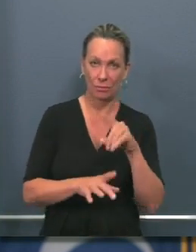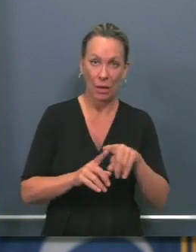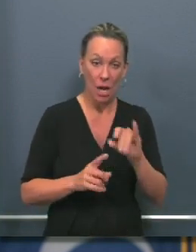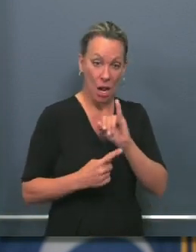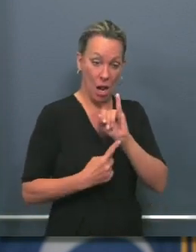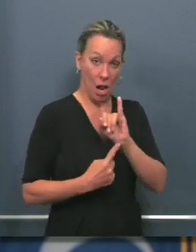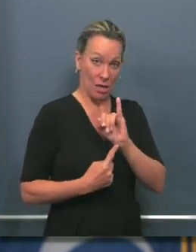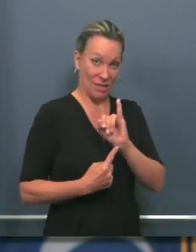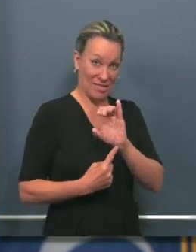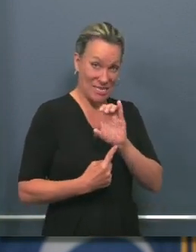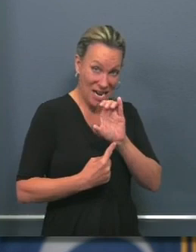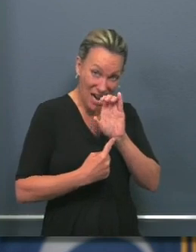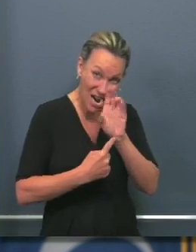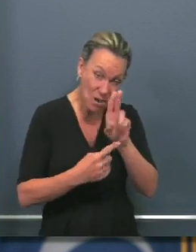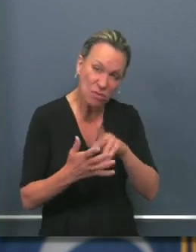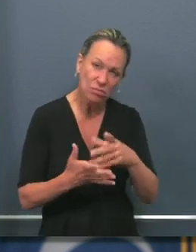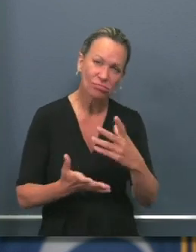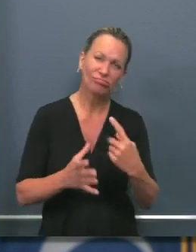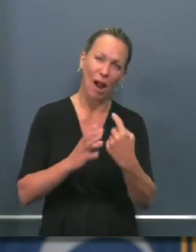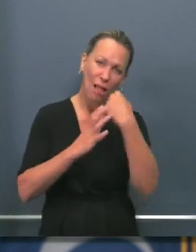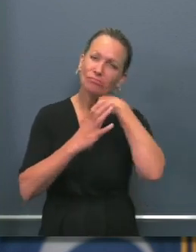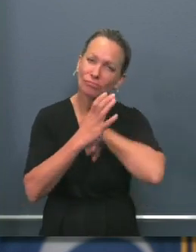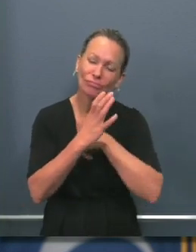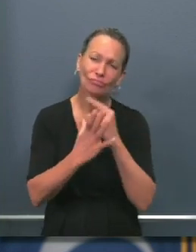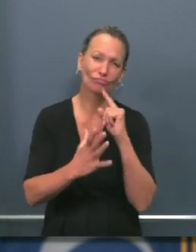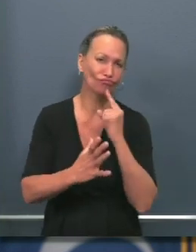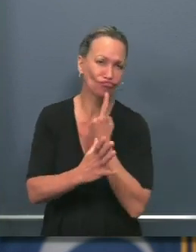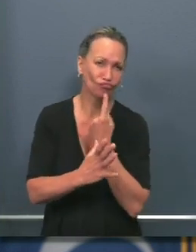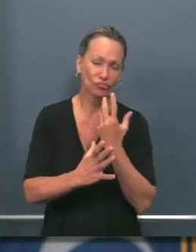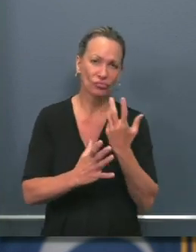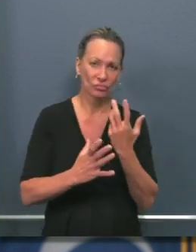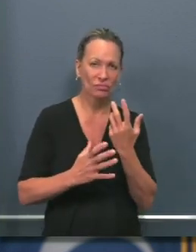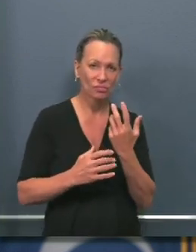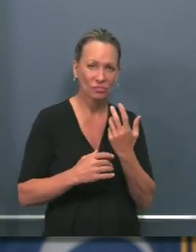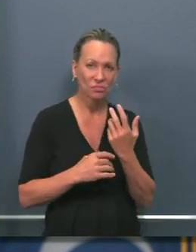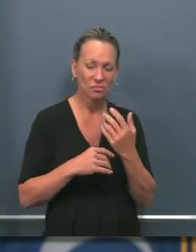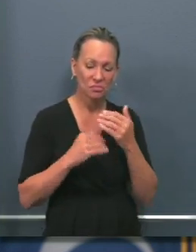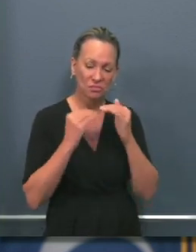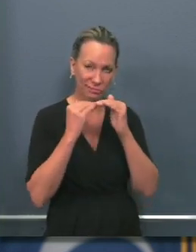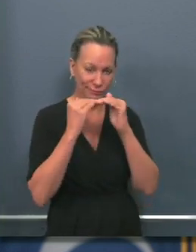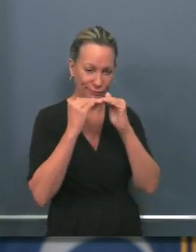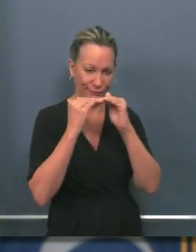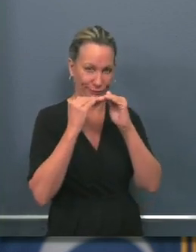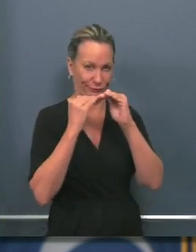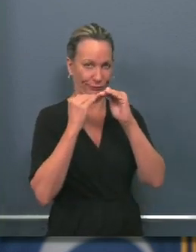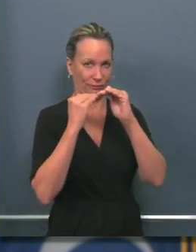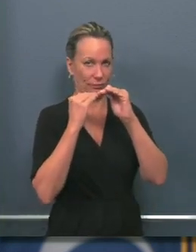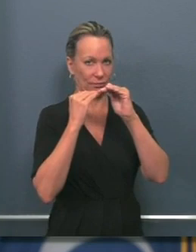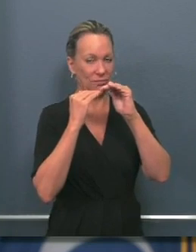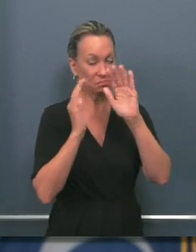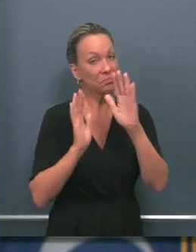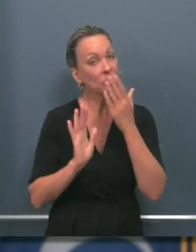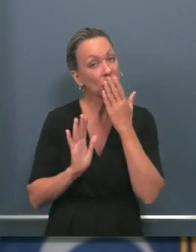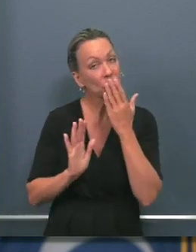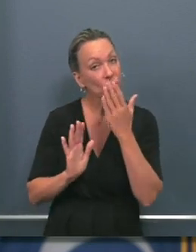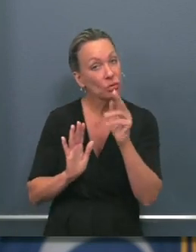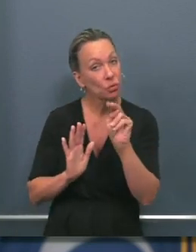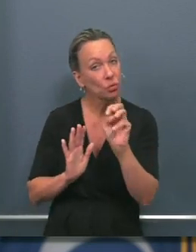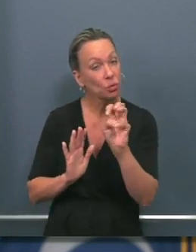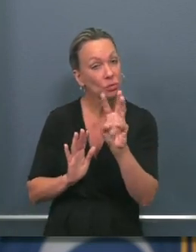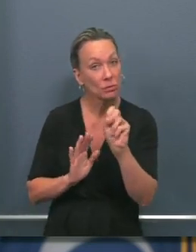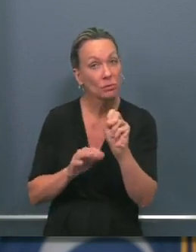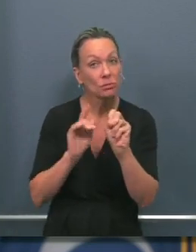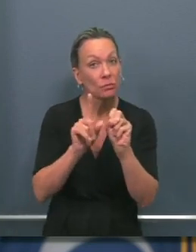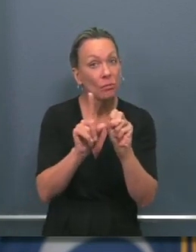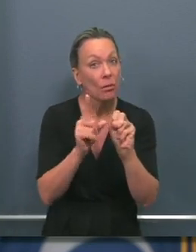period of time. The good news, though, on ICU side of things is that we have more ICU bed capacity than we